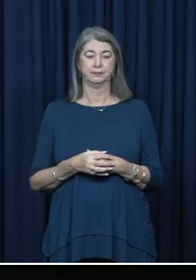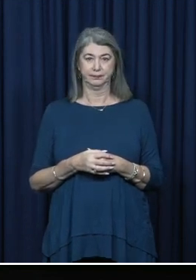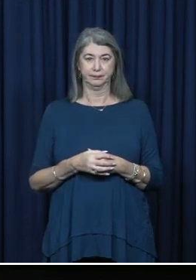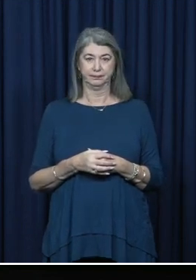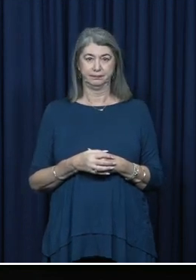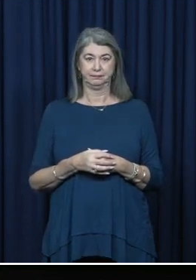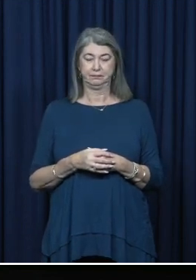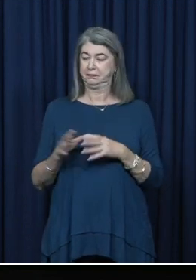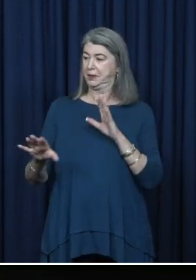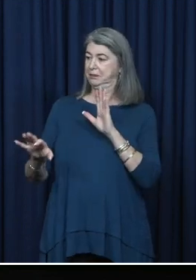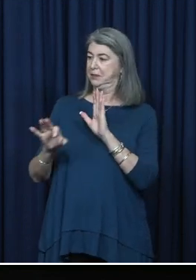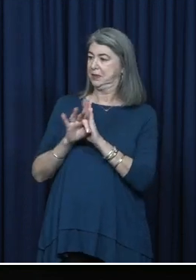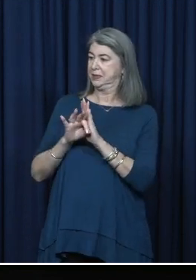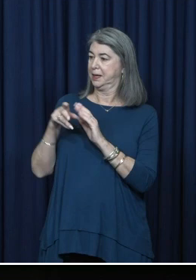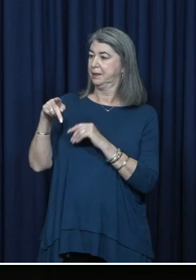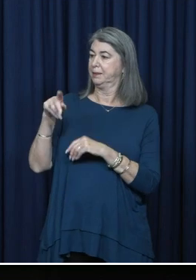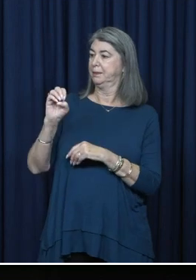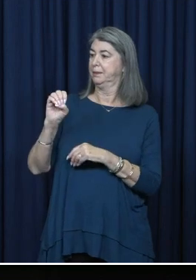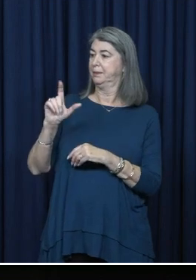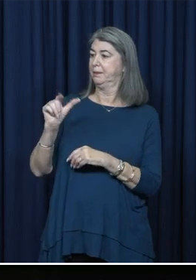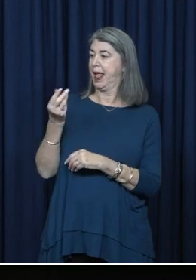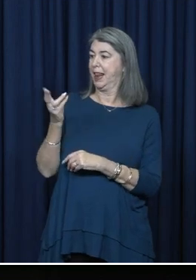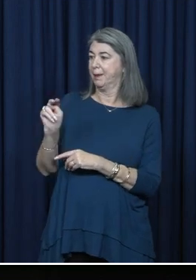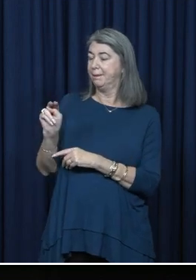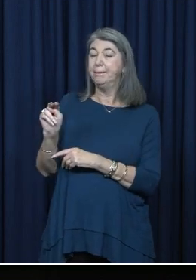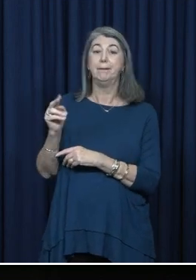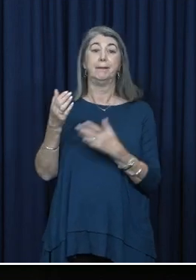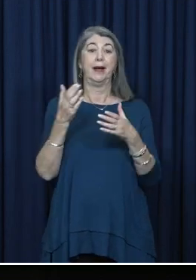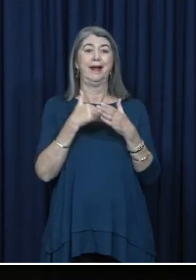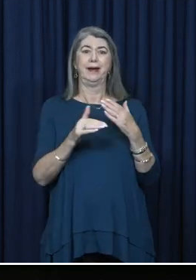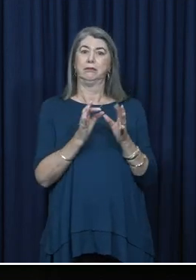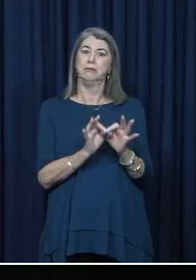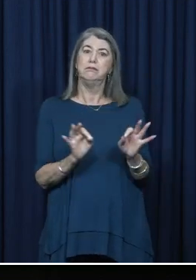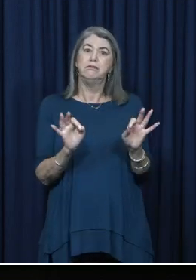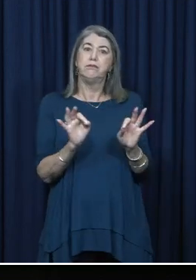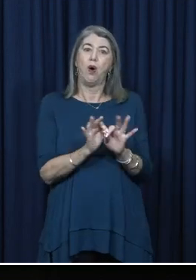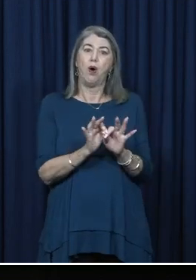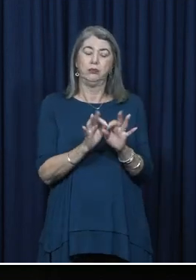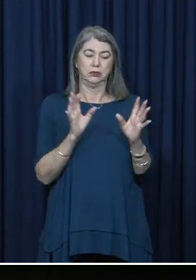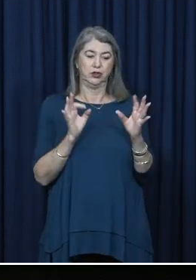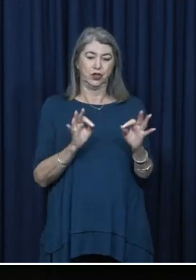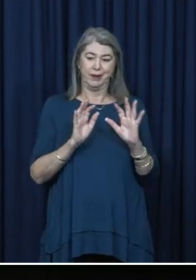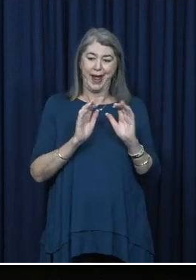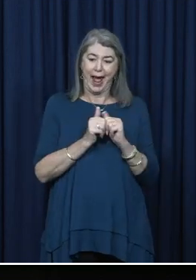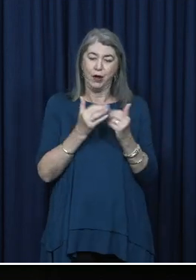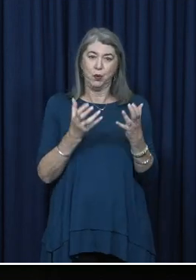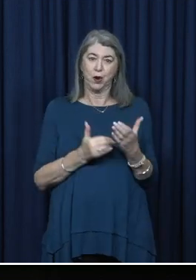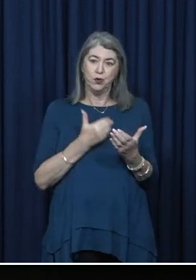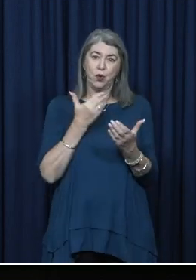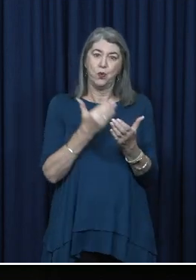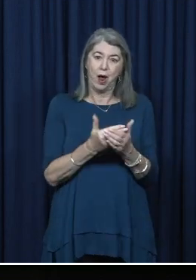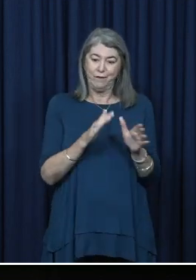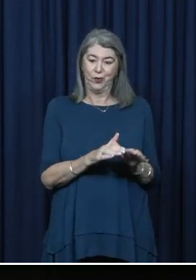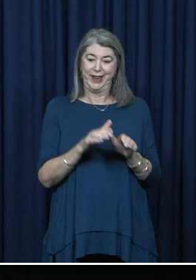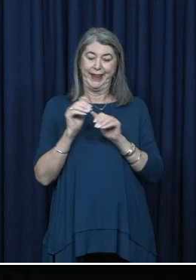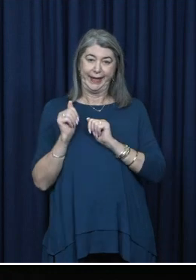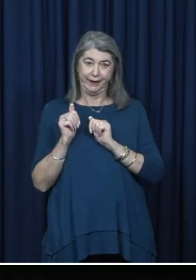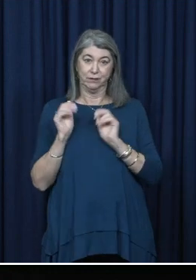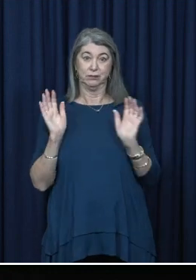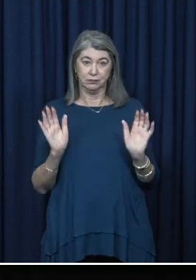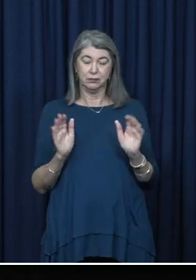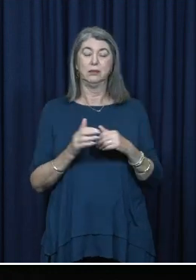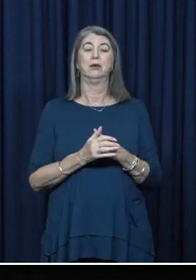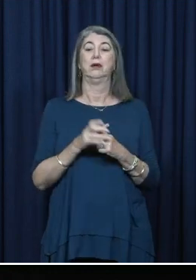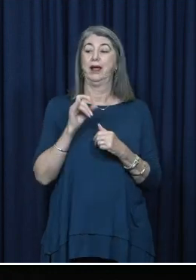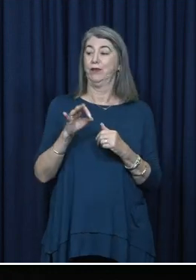I'm going to select Pelham. The next step is very important because it's going to determine how you want to arrive or leave your destination.